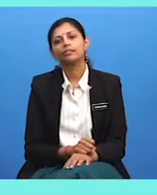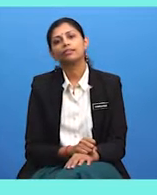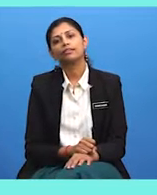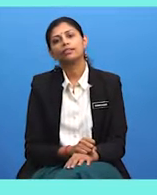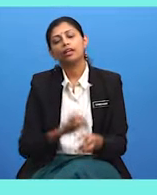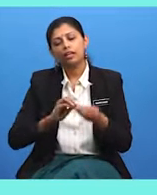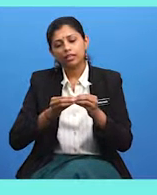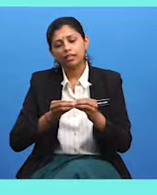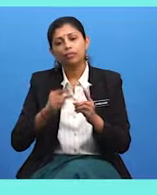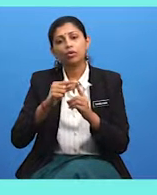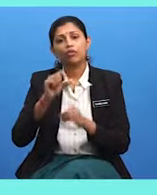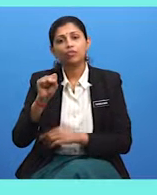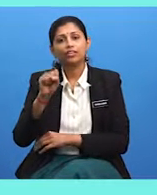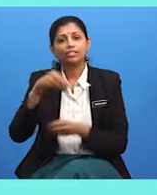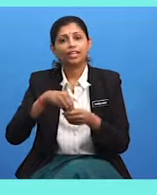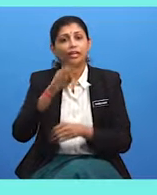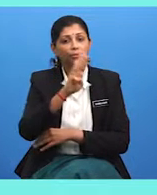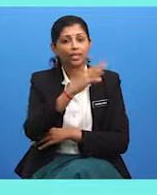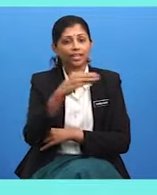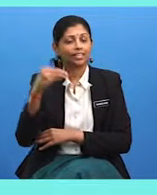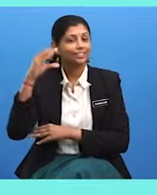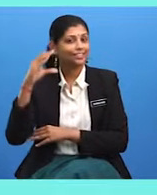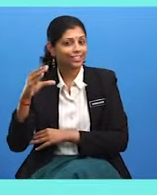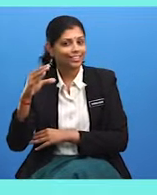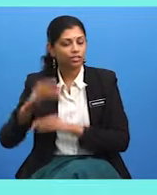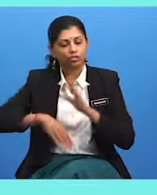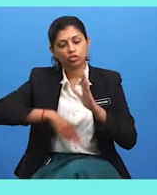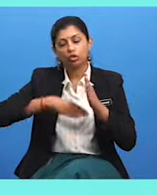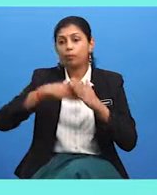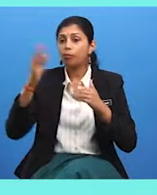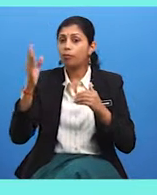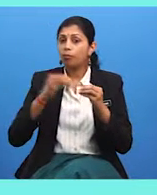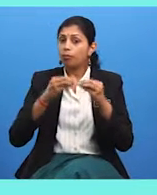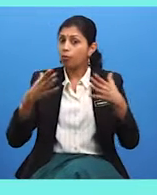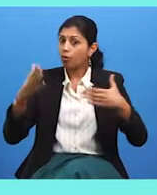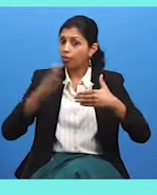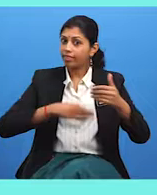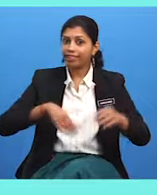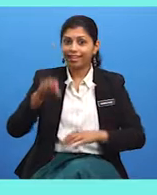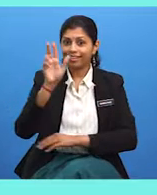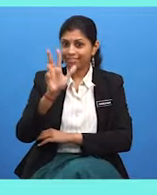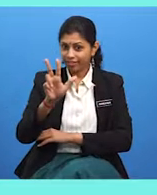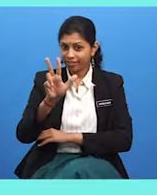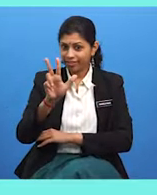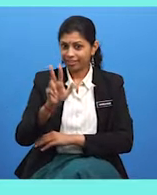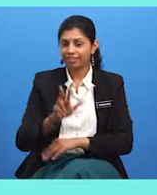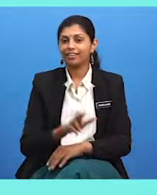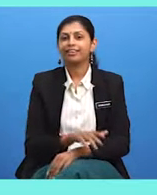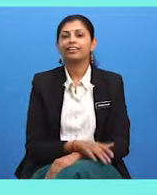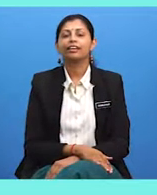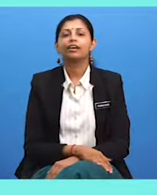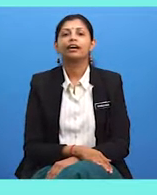Since the number of words for answers B and C is more than 3